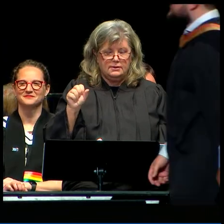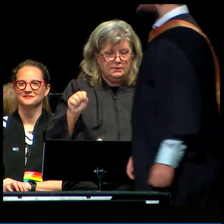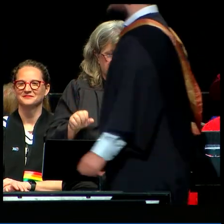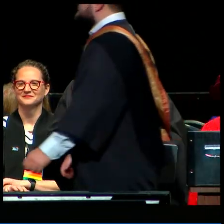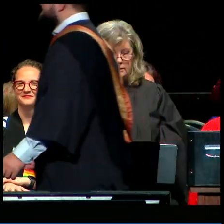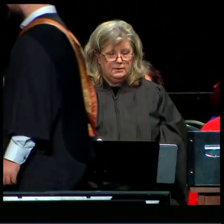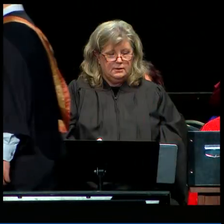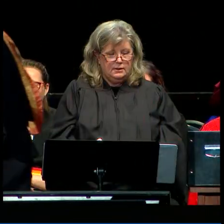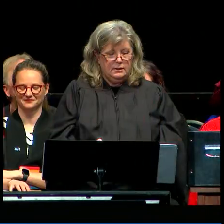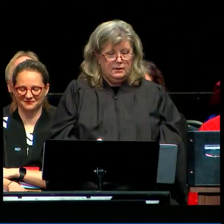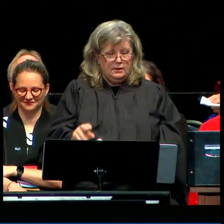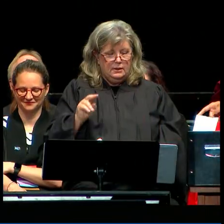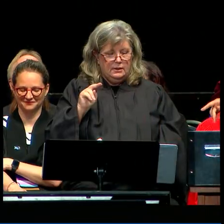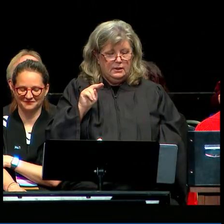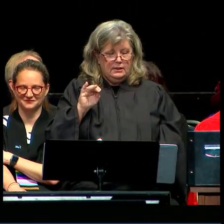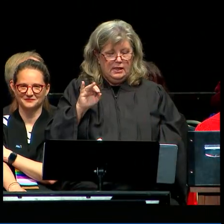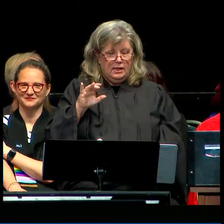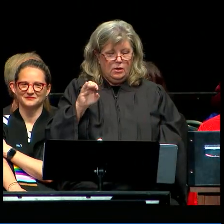Nicola Piccolo.